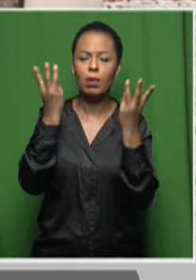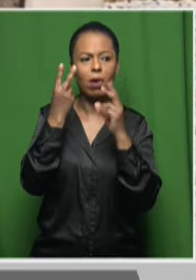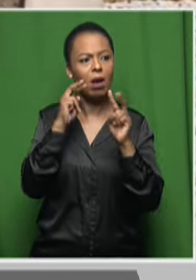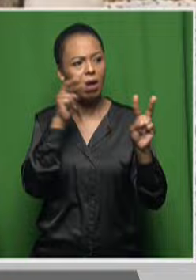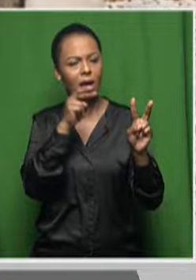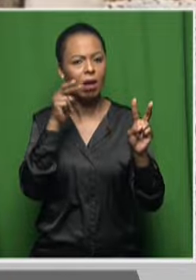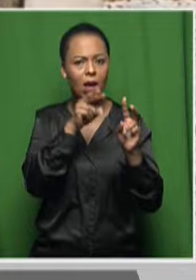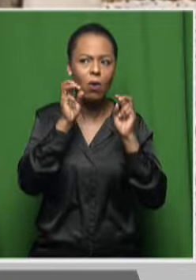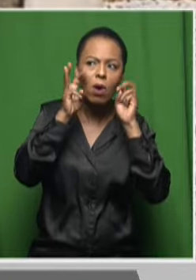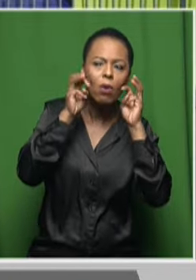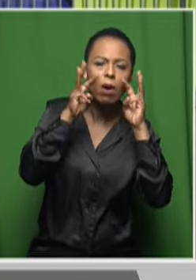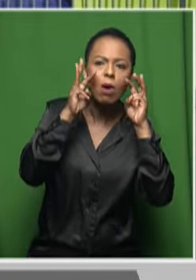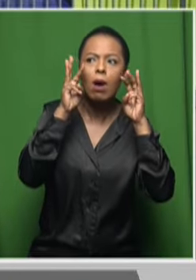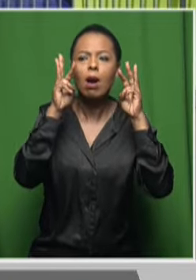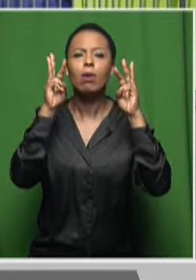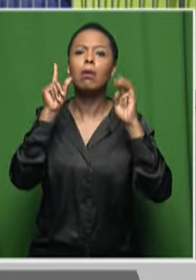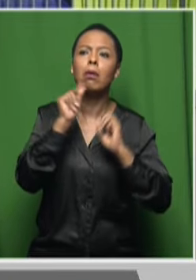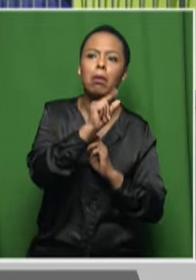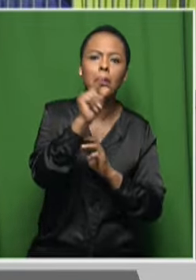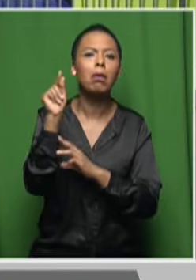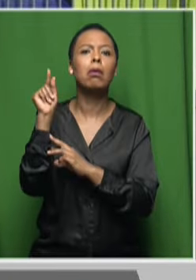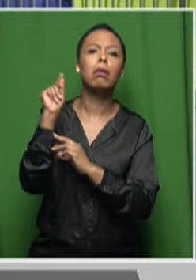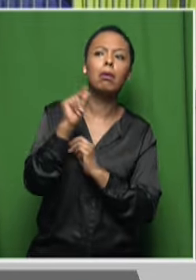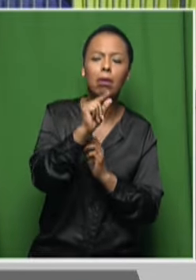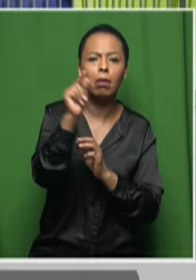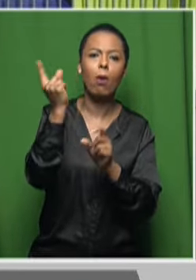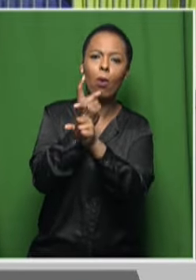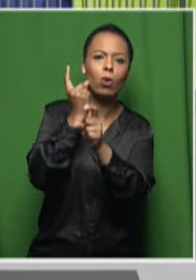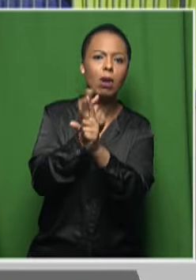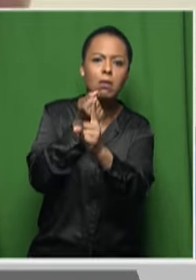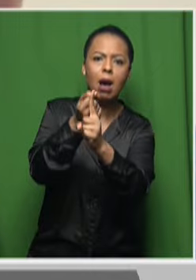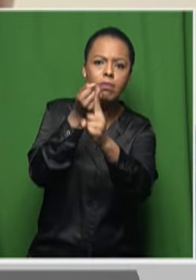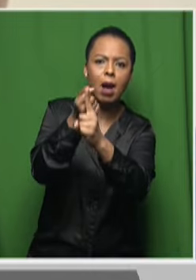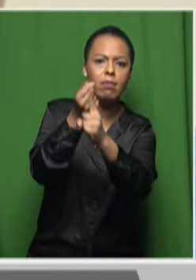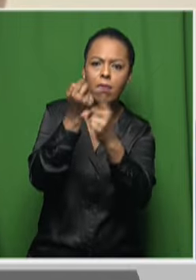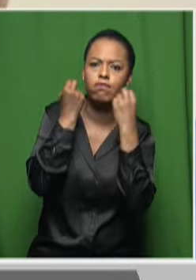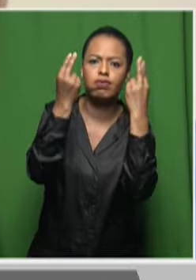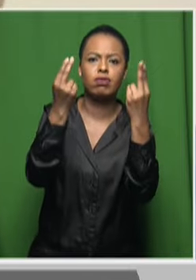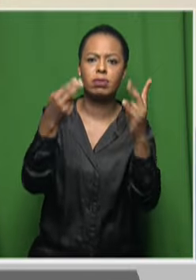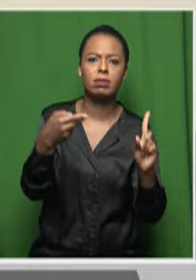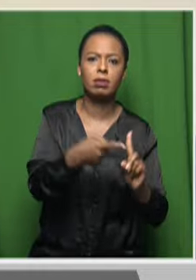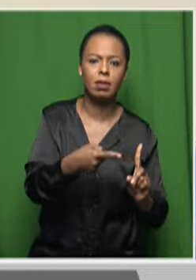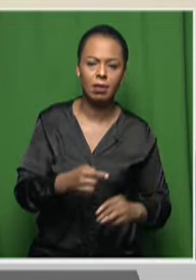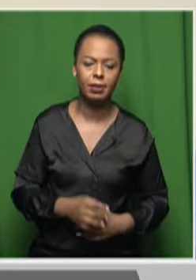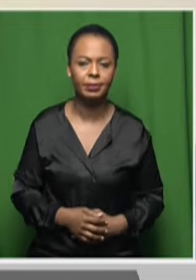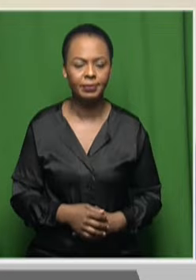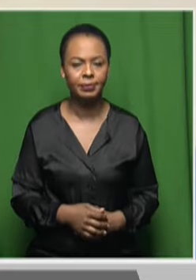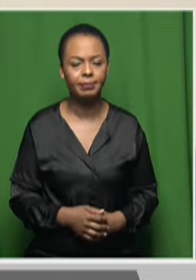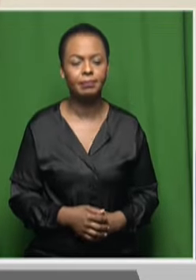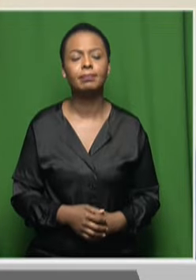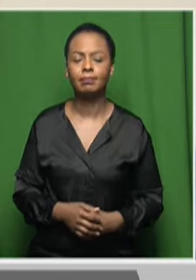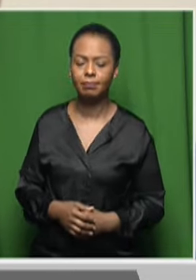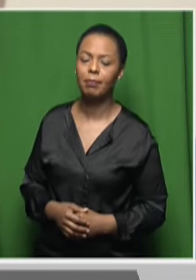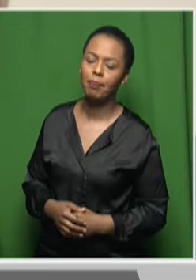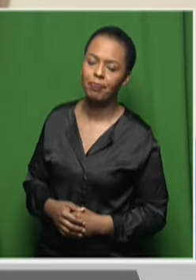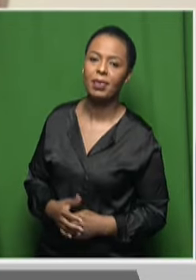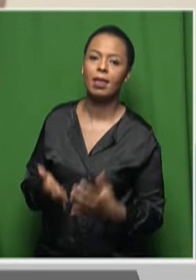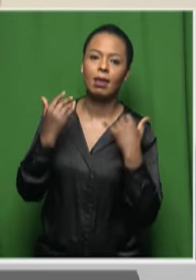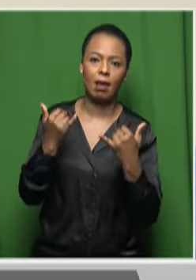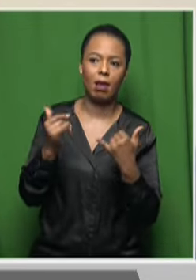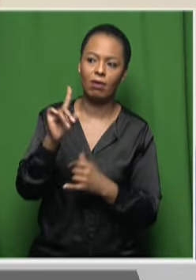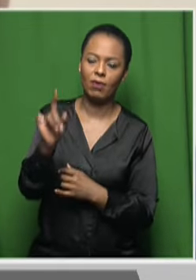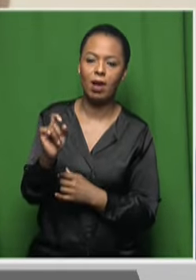him come but once in a lifetime. Yeah, certainly. And let me just leave it with this final question too. I mean,